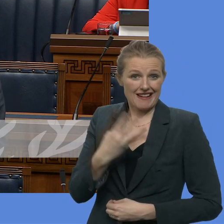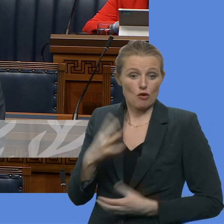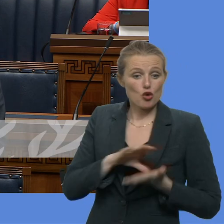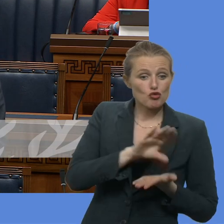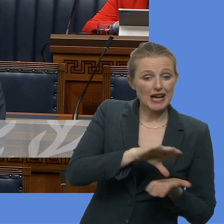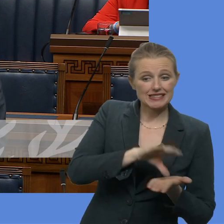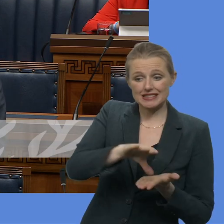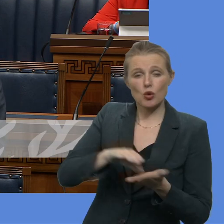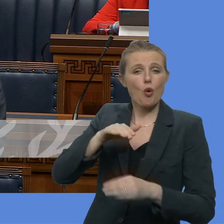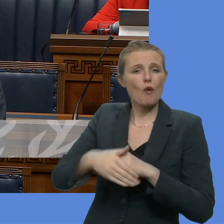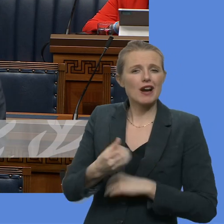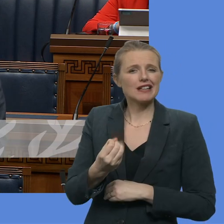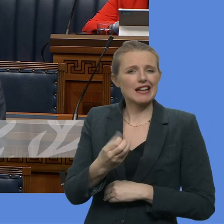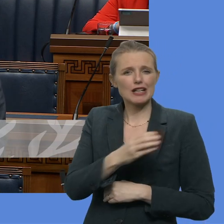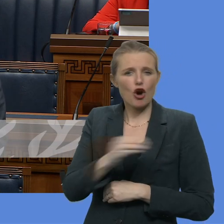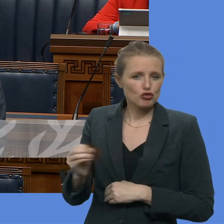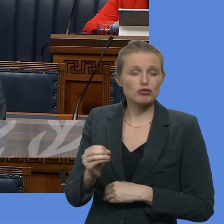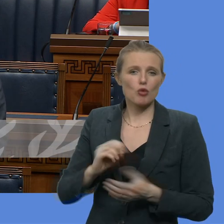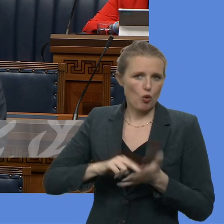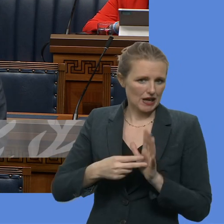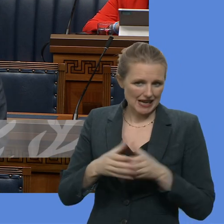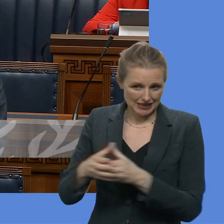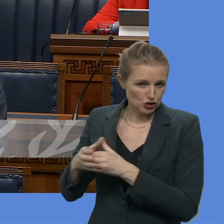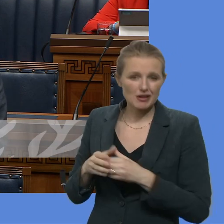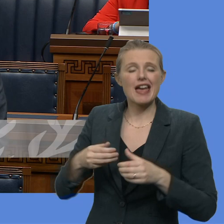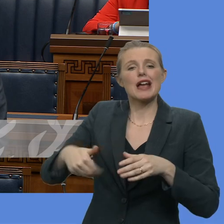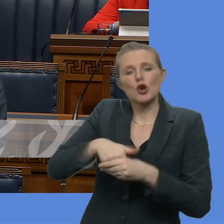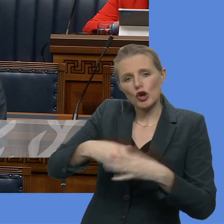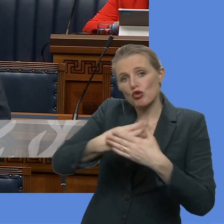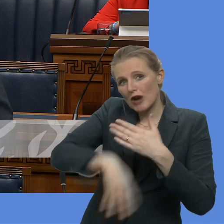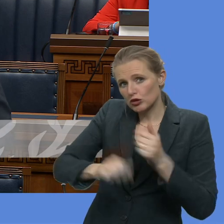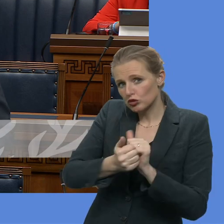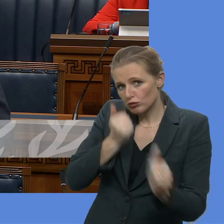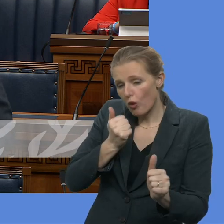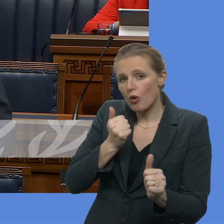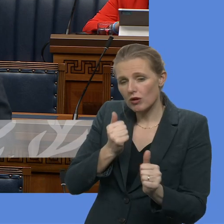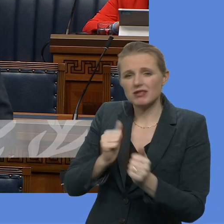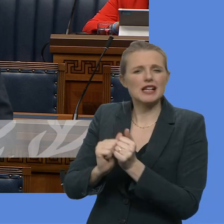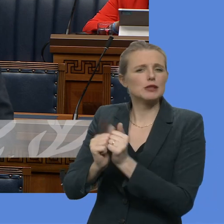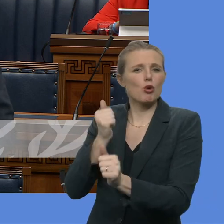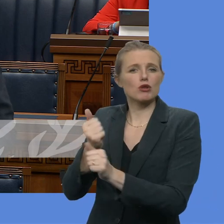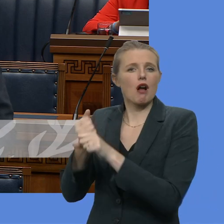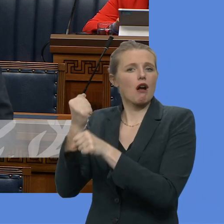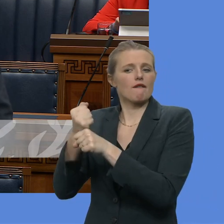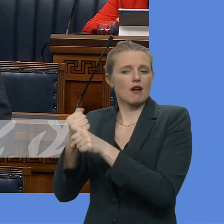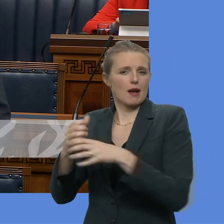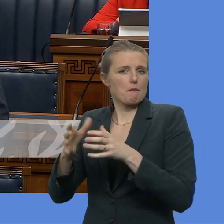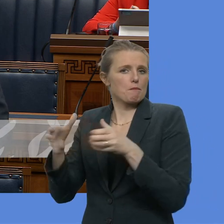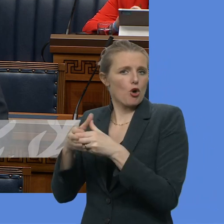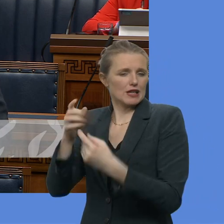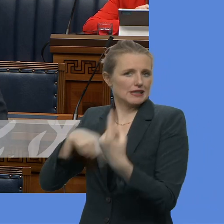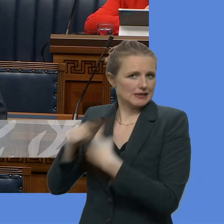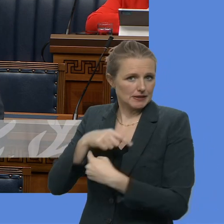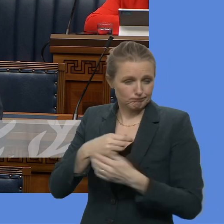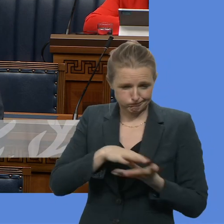to over 1,900 organisations, including grassroots sport and sports governing bodies.